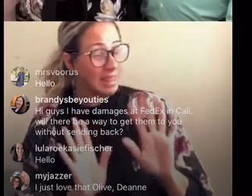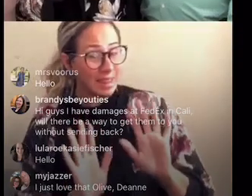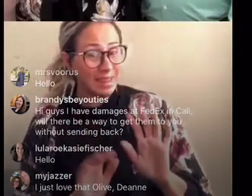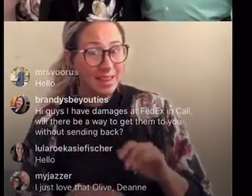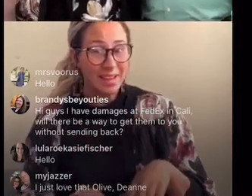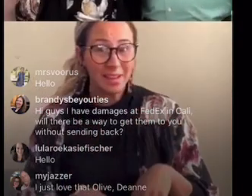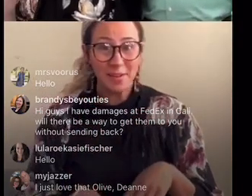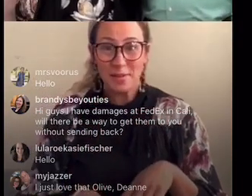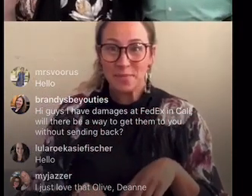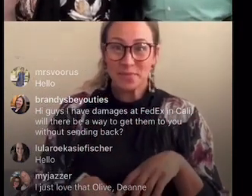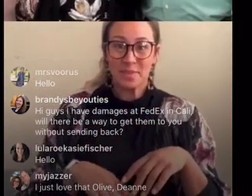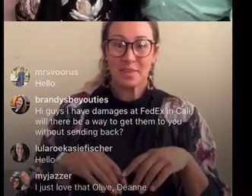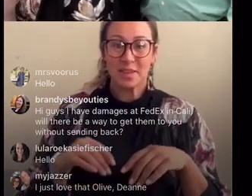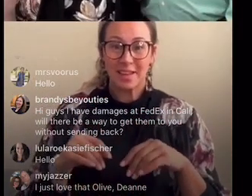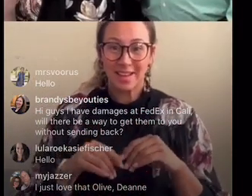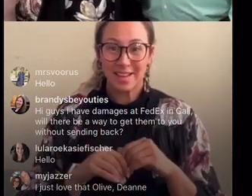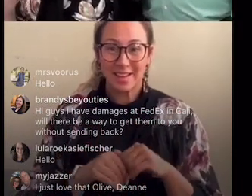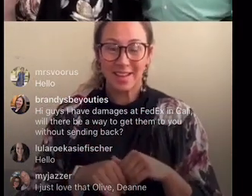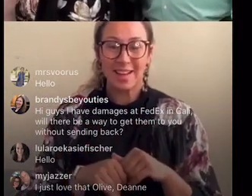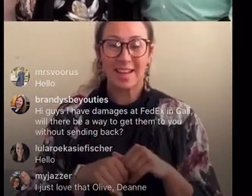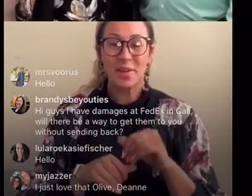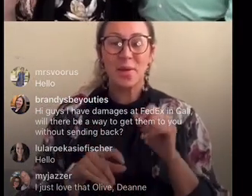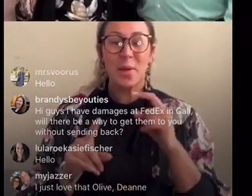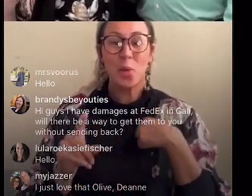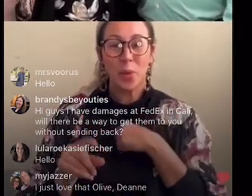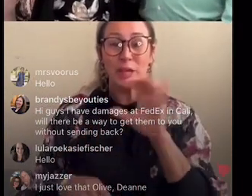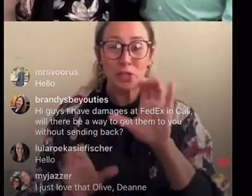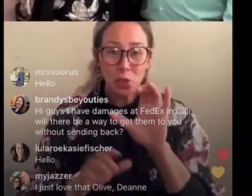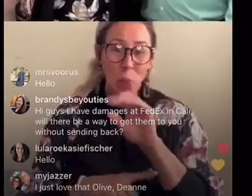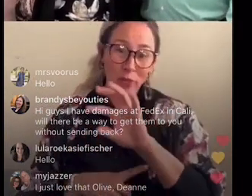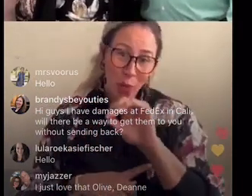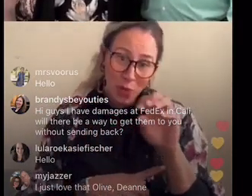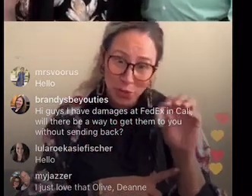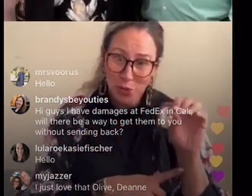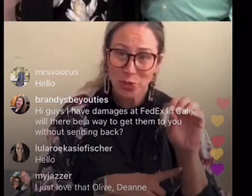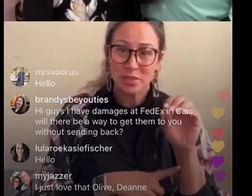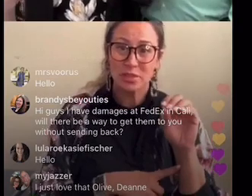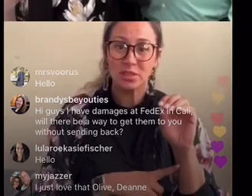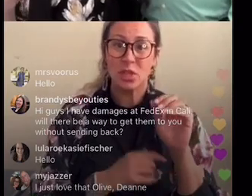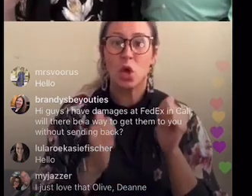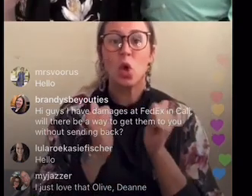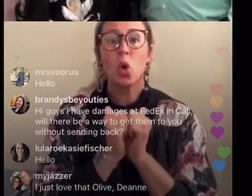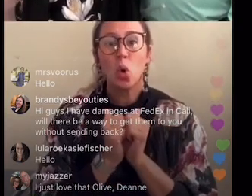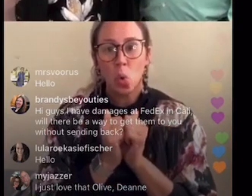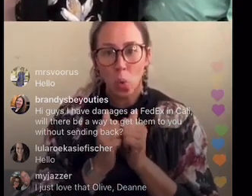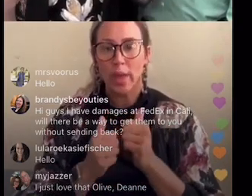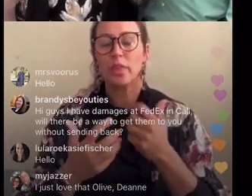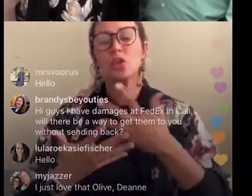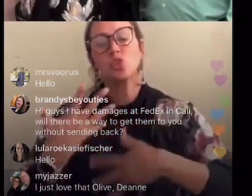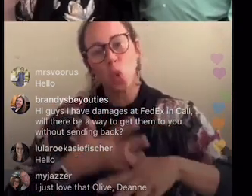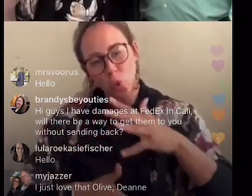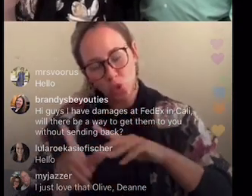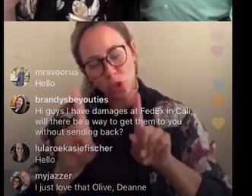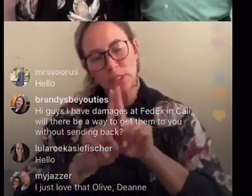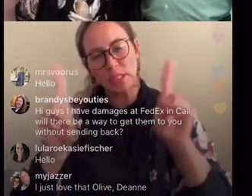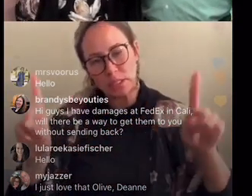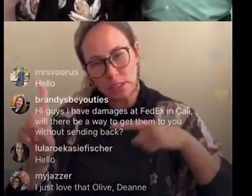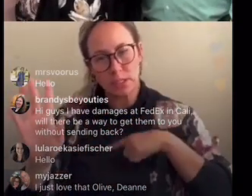No. But we do photo shoots. We're still doing photo shoots. They want to know. With social distancing, I promise